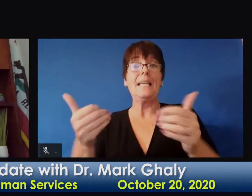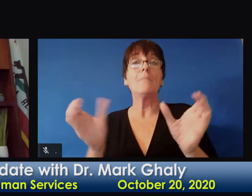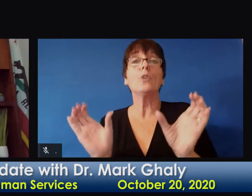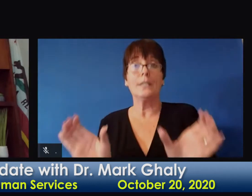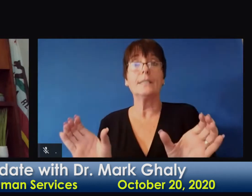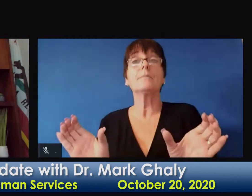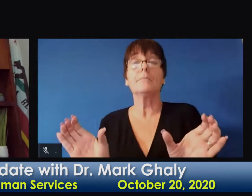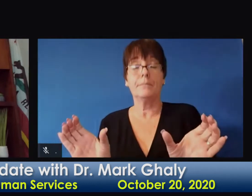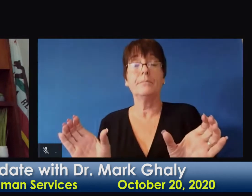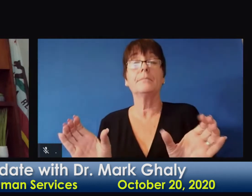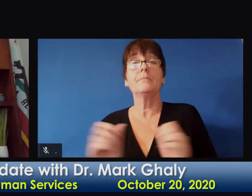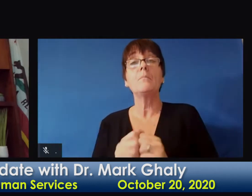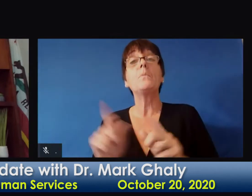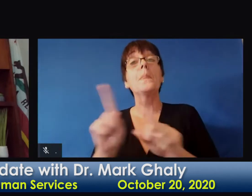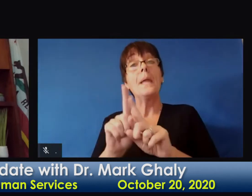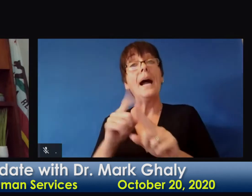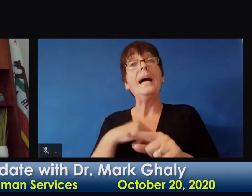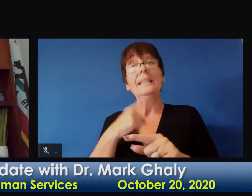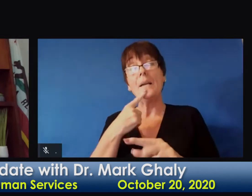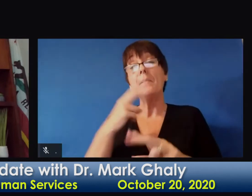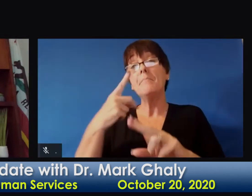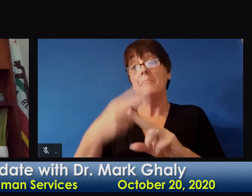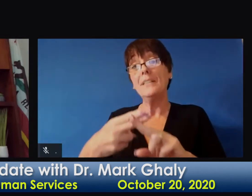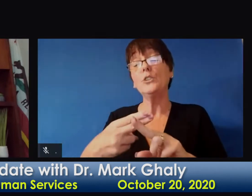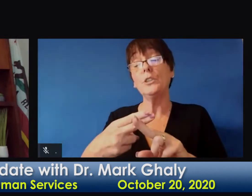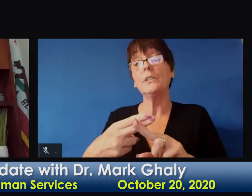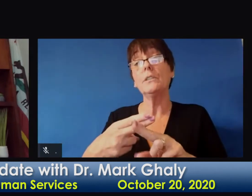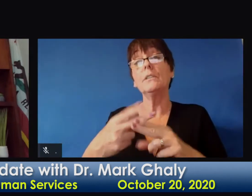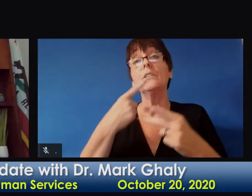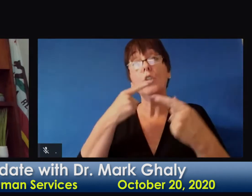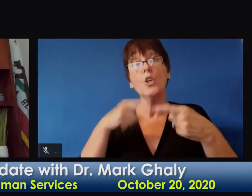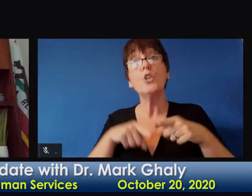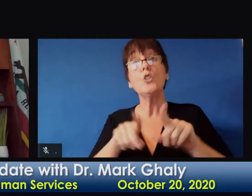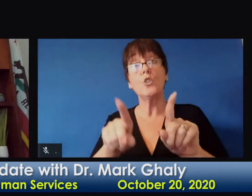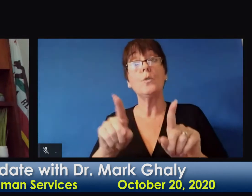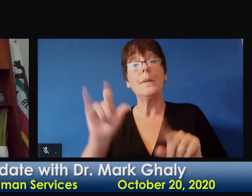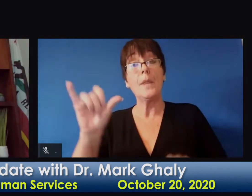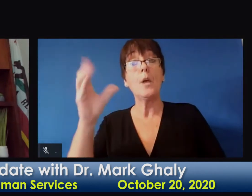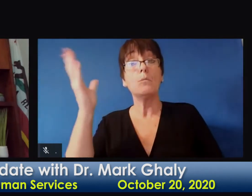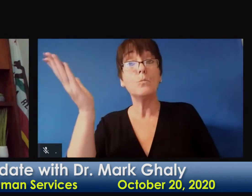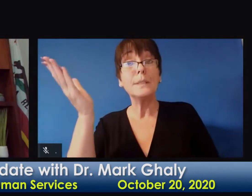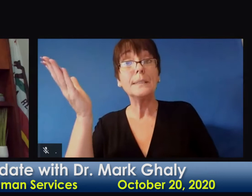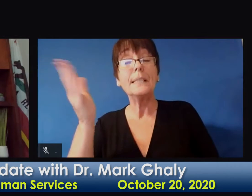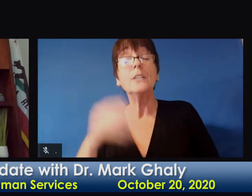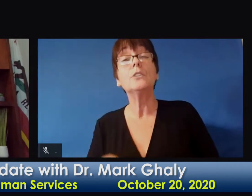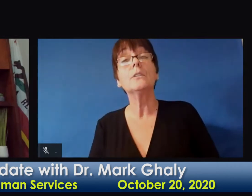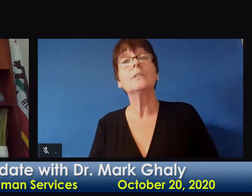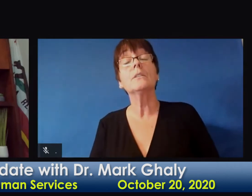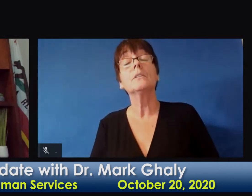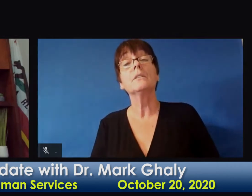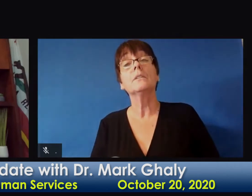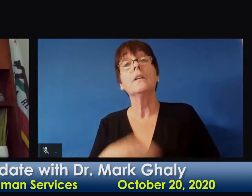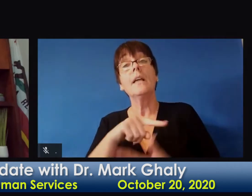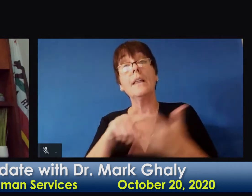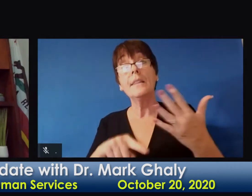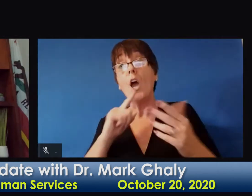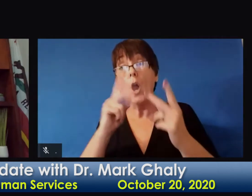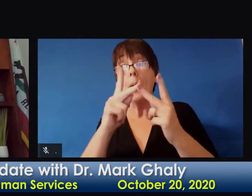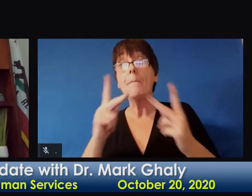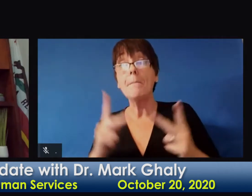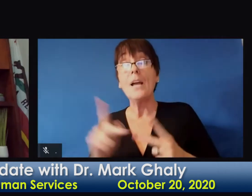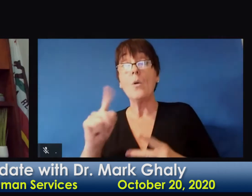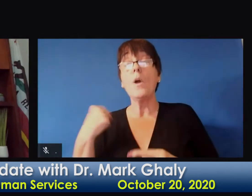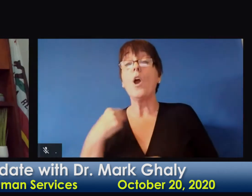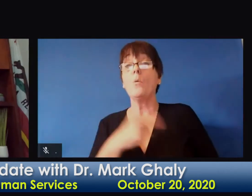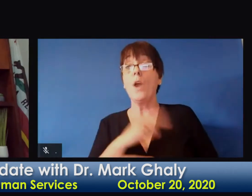as I said during the presentation, that these are places where we are today